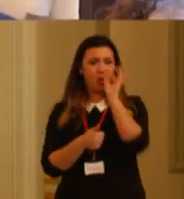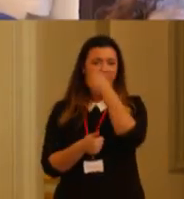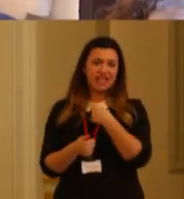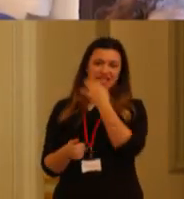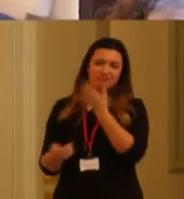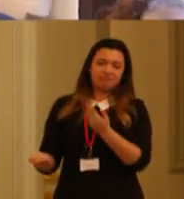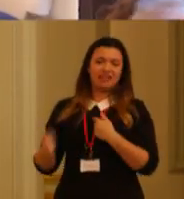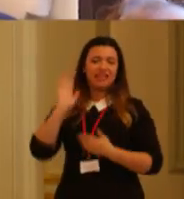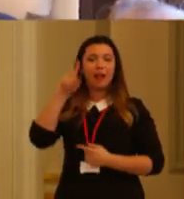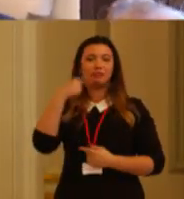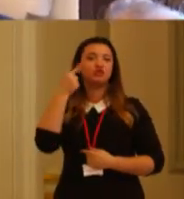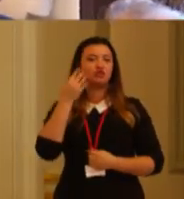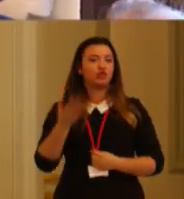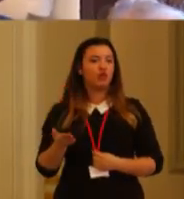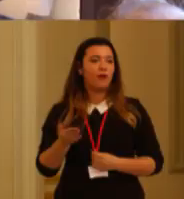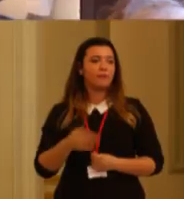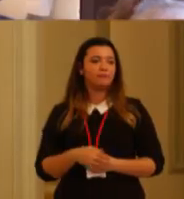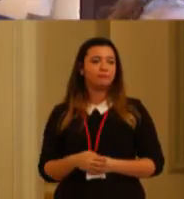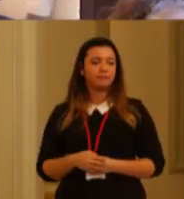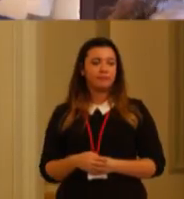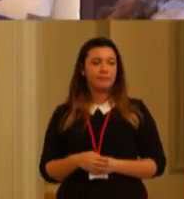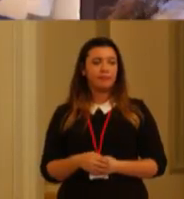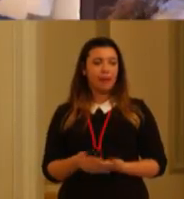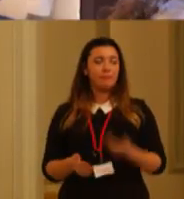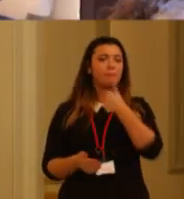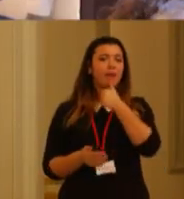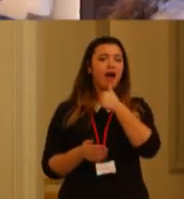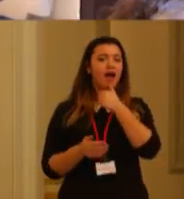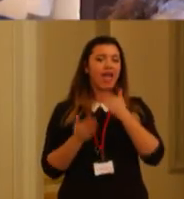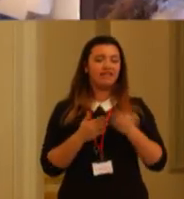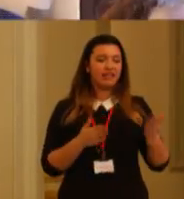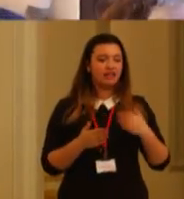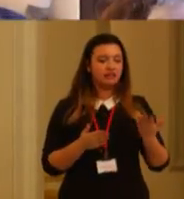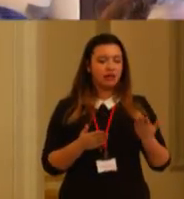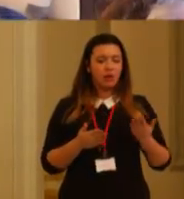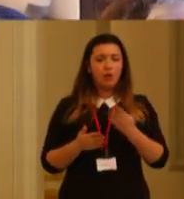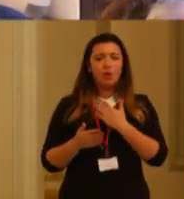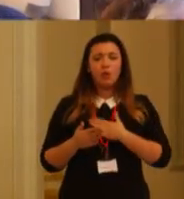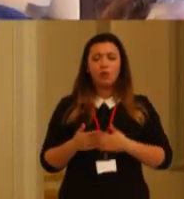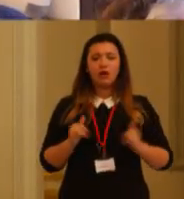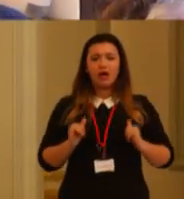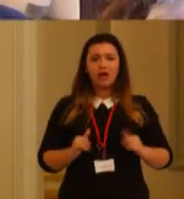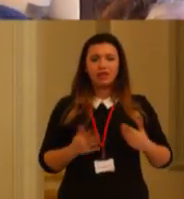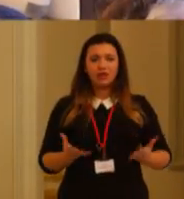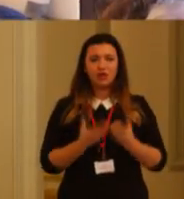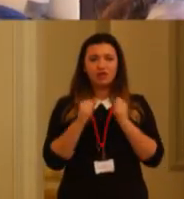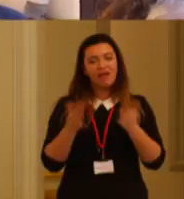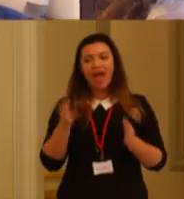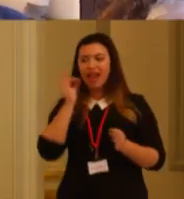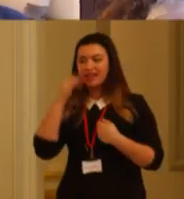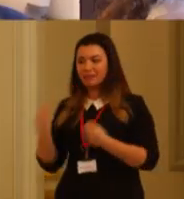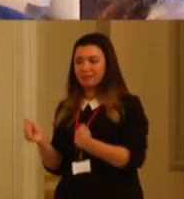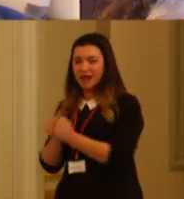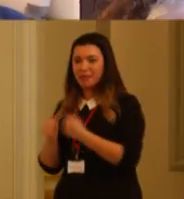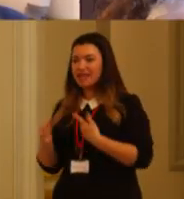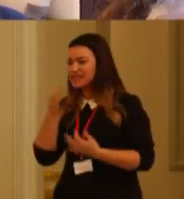sound strange, but it's also a weird instrumentation to emancipation. It's like a legitimate way out of the house. It's